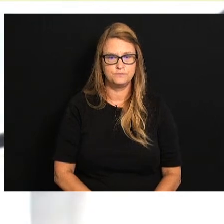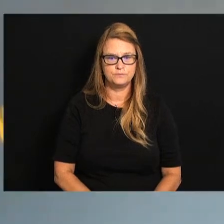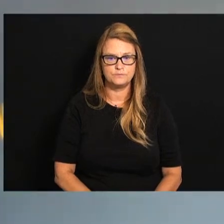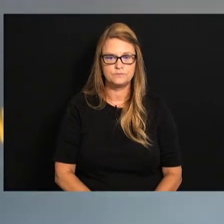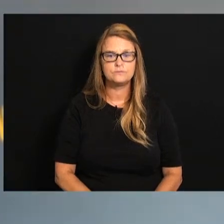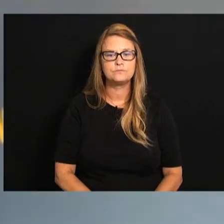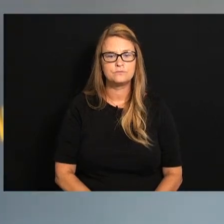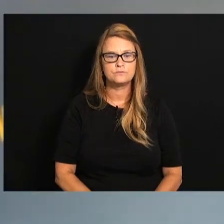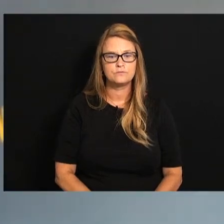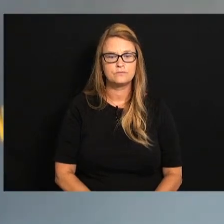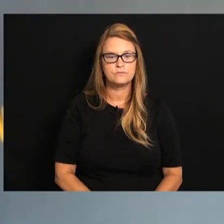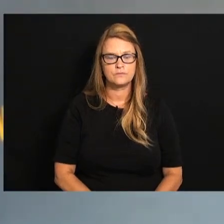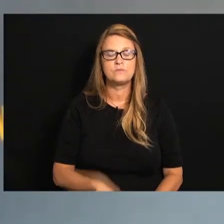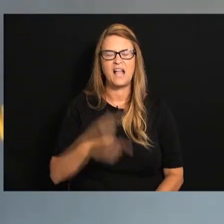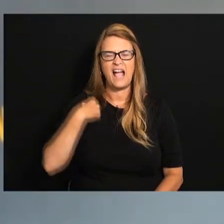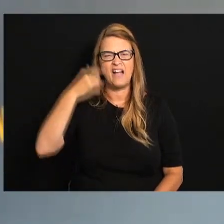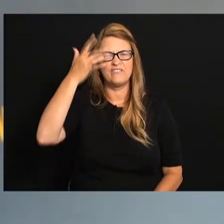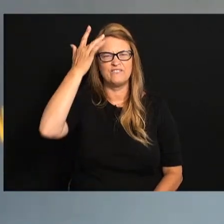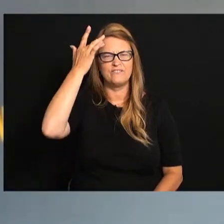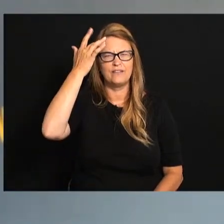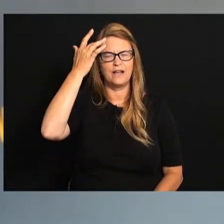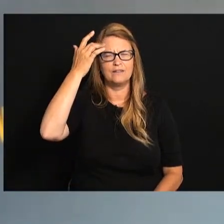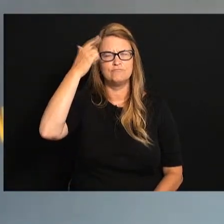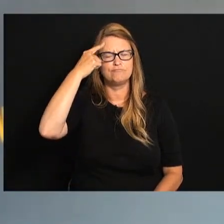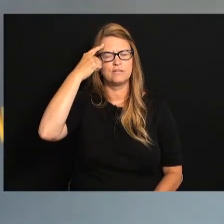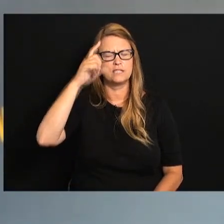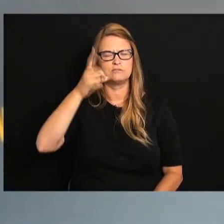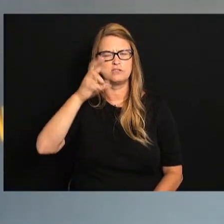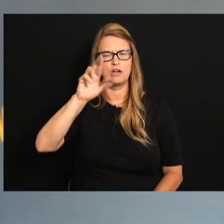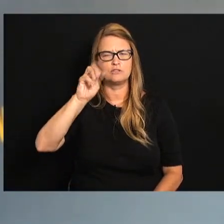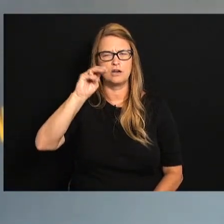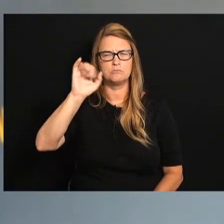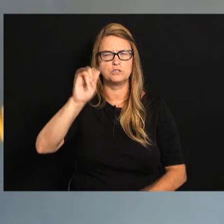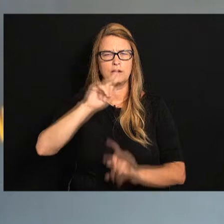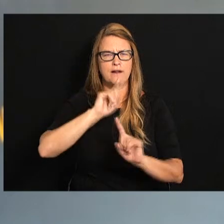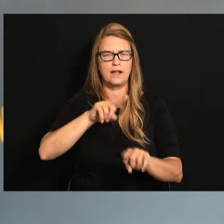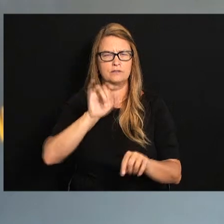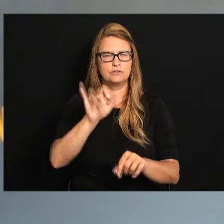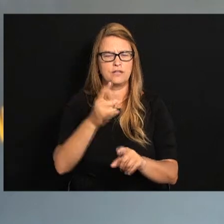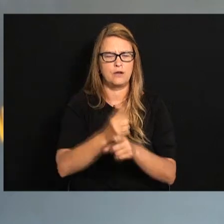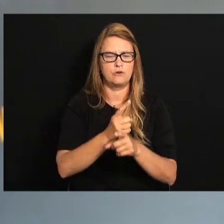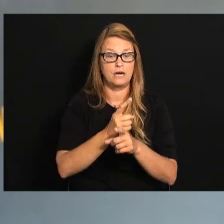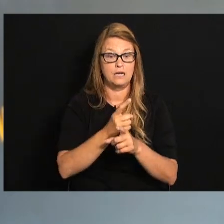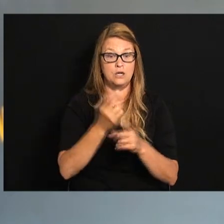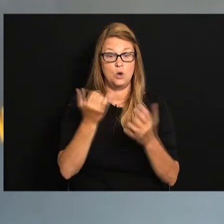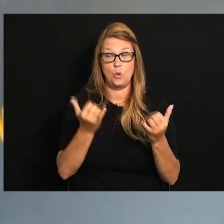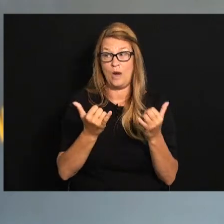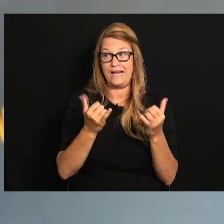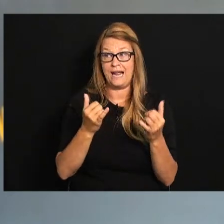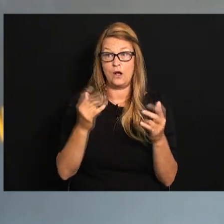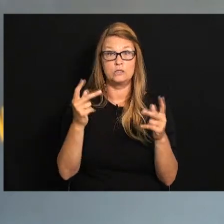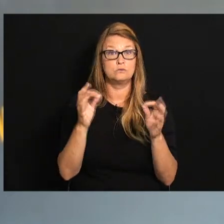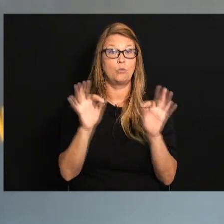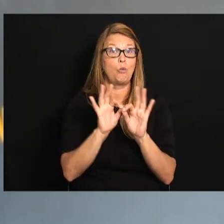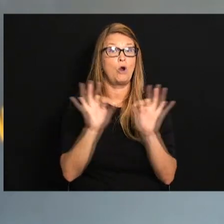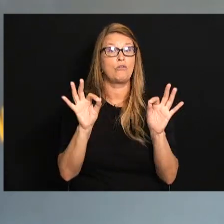No, I think Dr. Amjad hit the key point, but in addition, Paul, I think it is worth looking at the fact